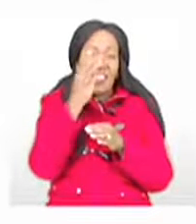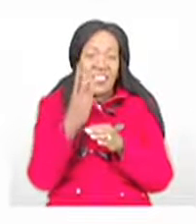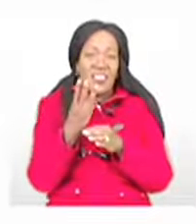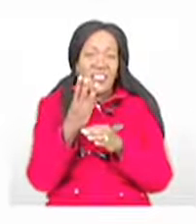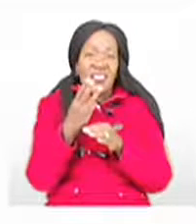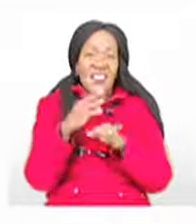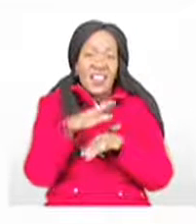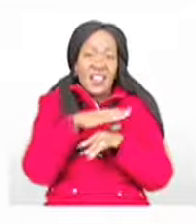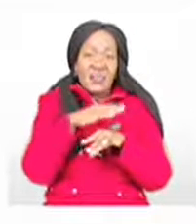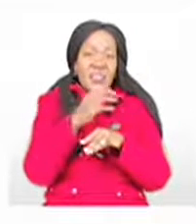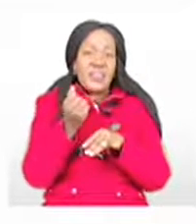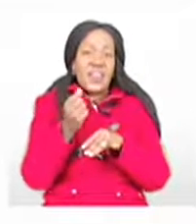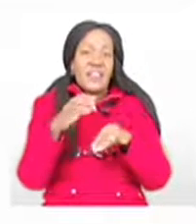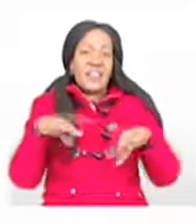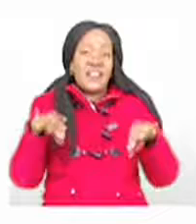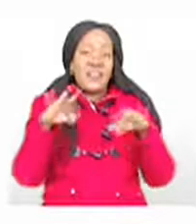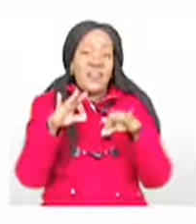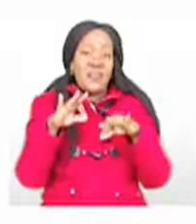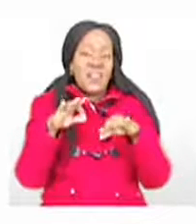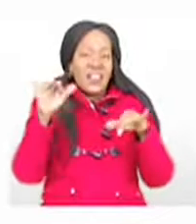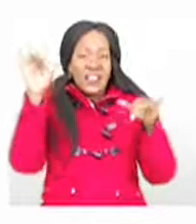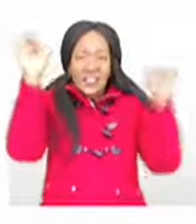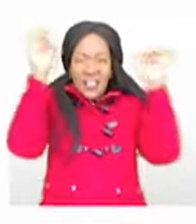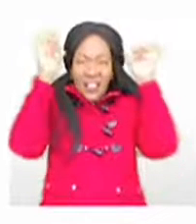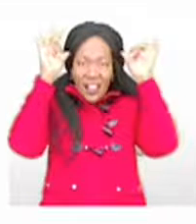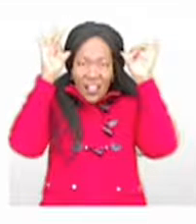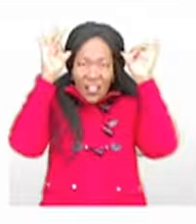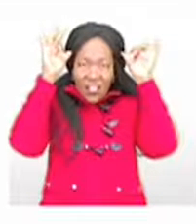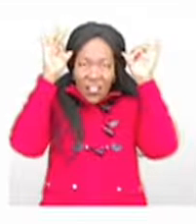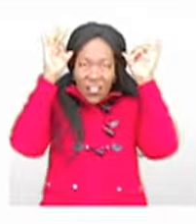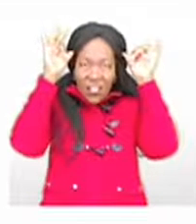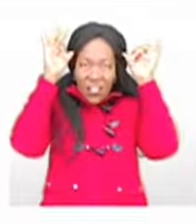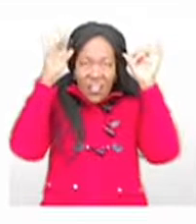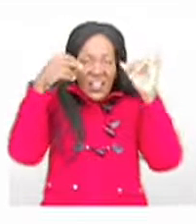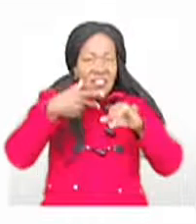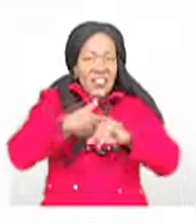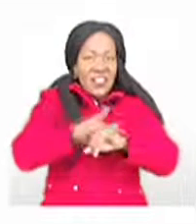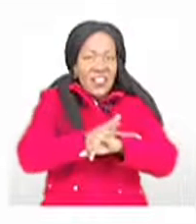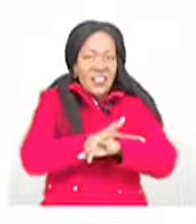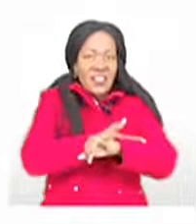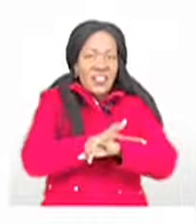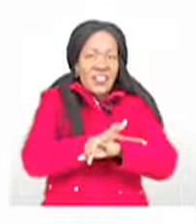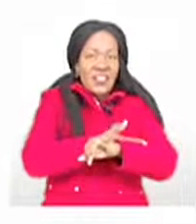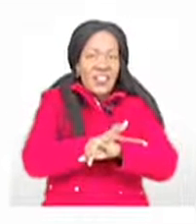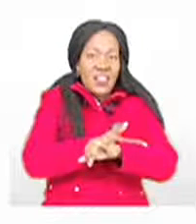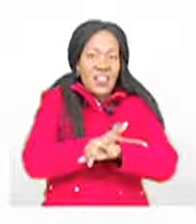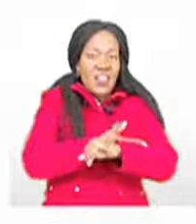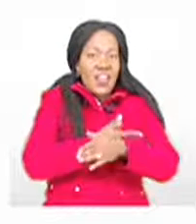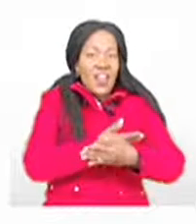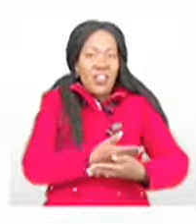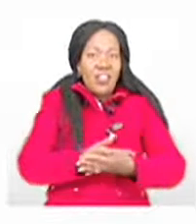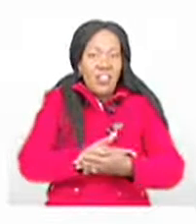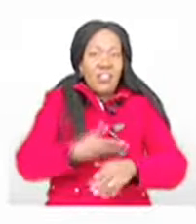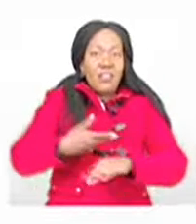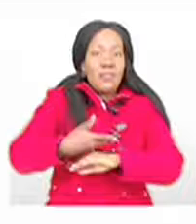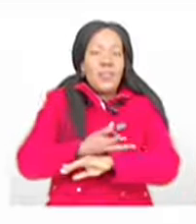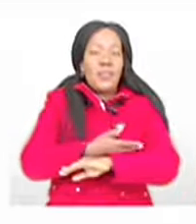the farm? Is it the cow, the sheep, or the lamb?